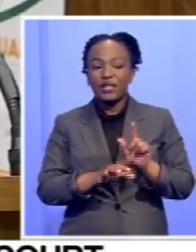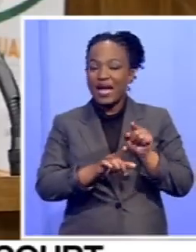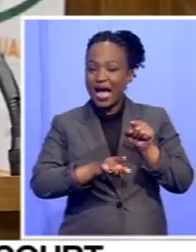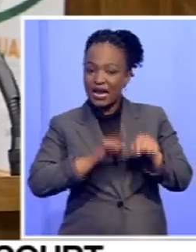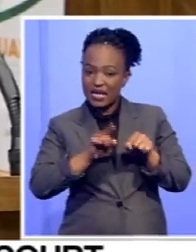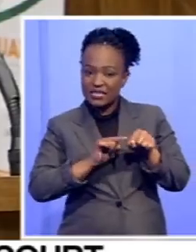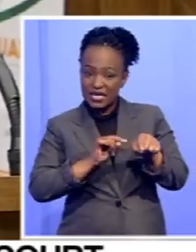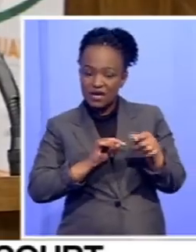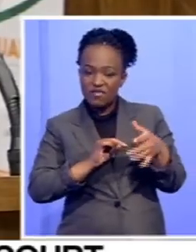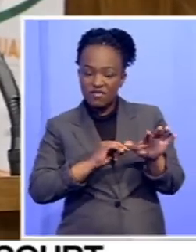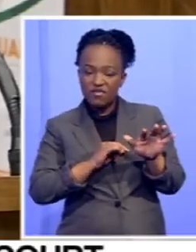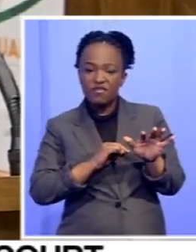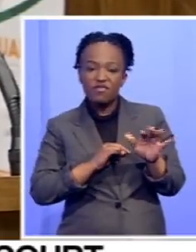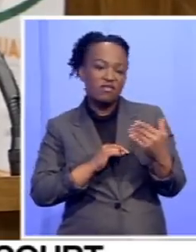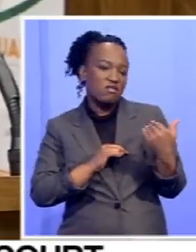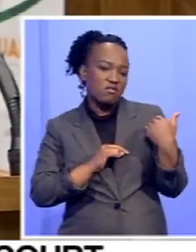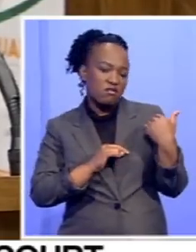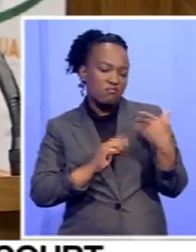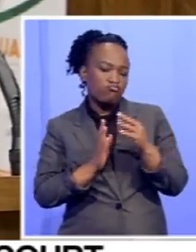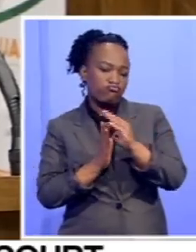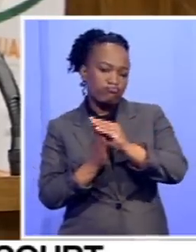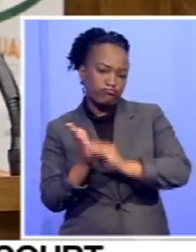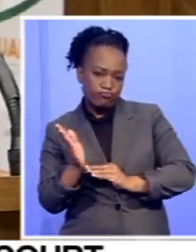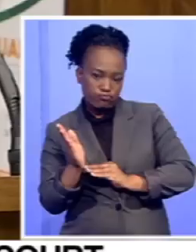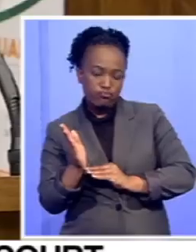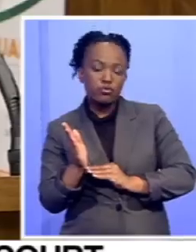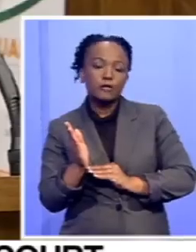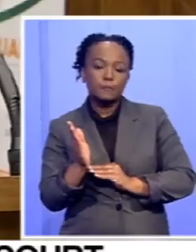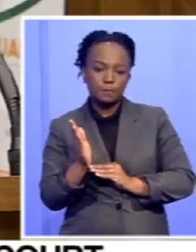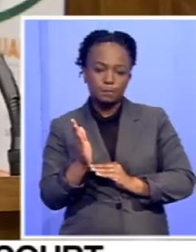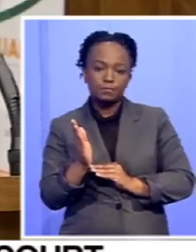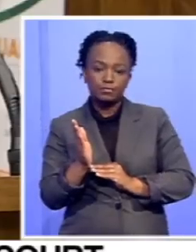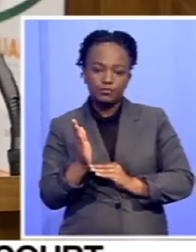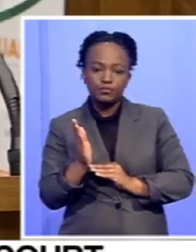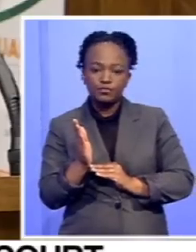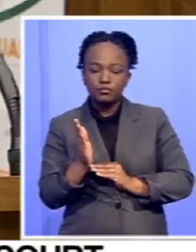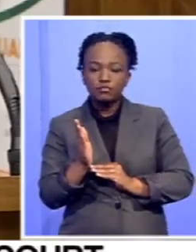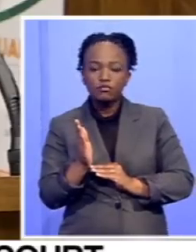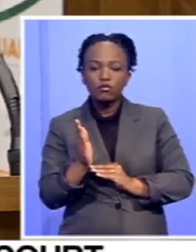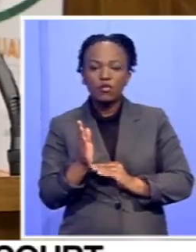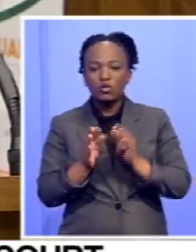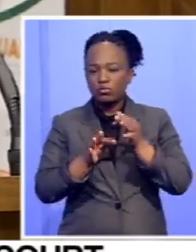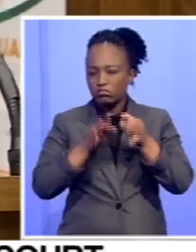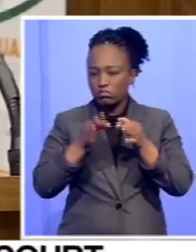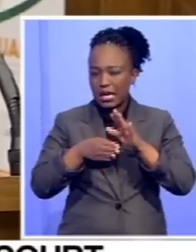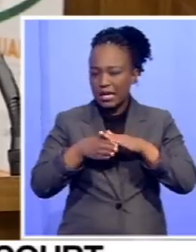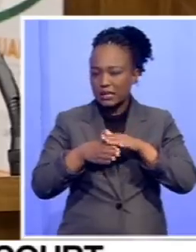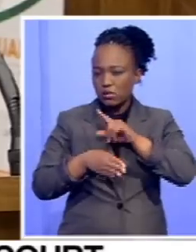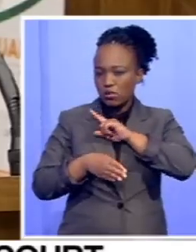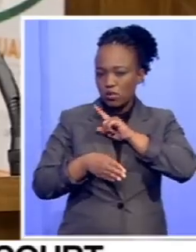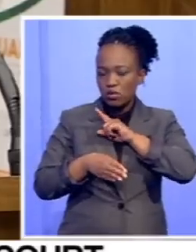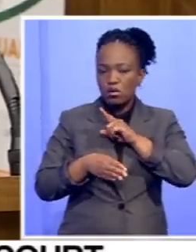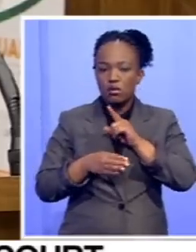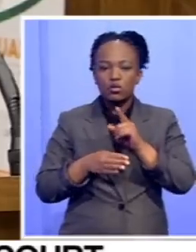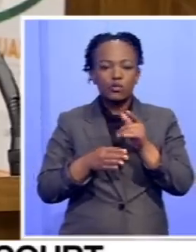an intention animus ignorandi. The plea explanation raises a defense of justification. Grounds of